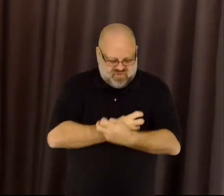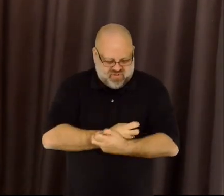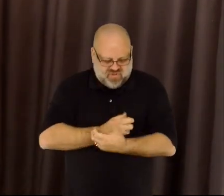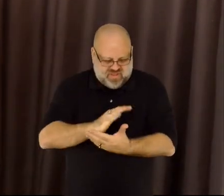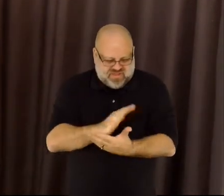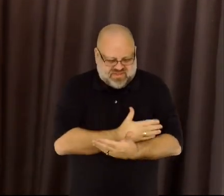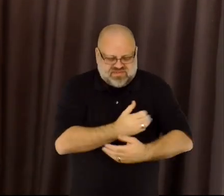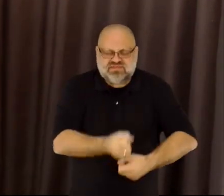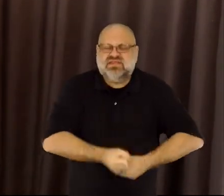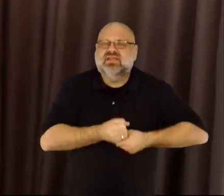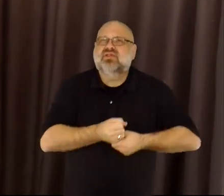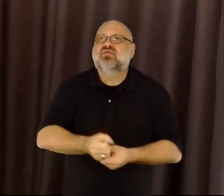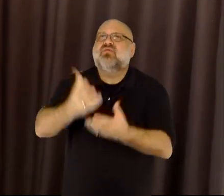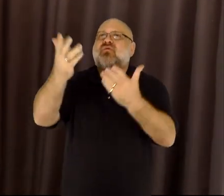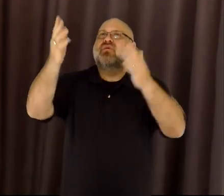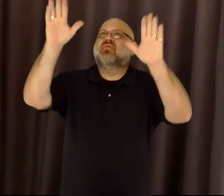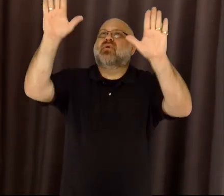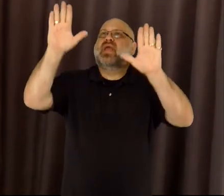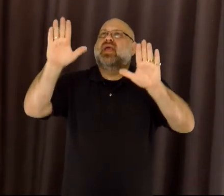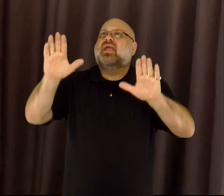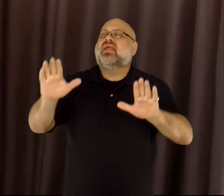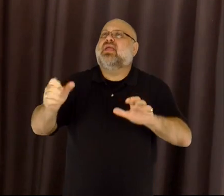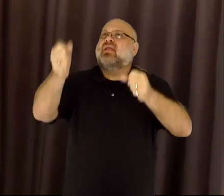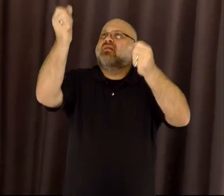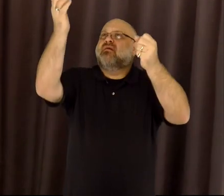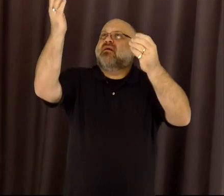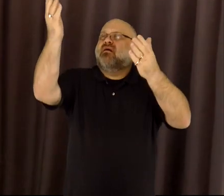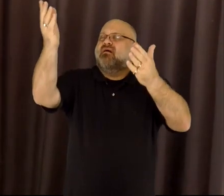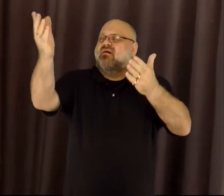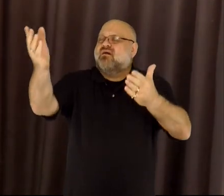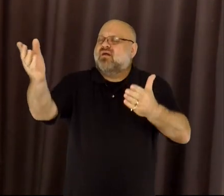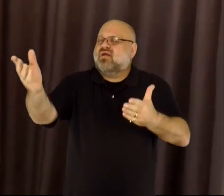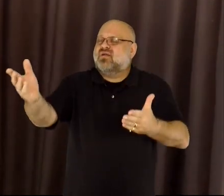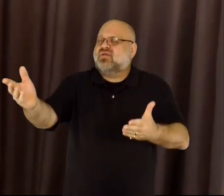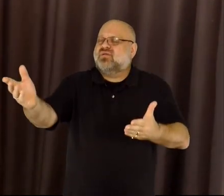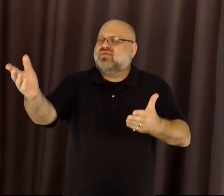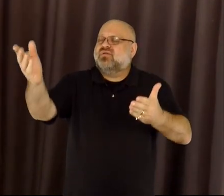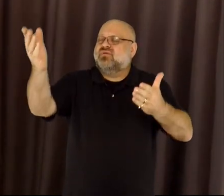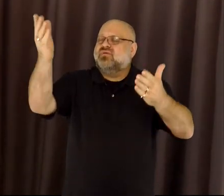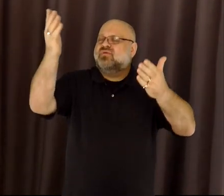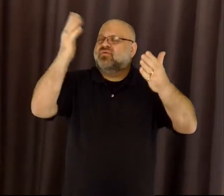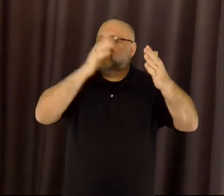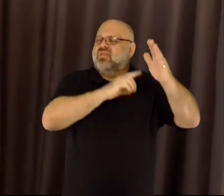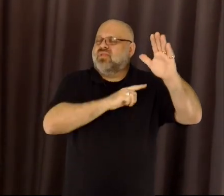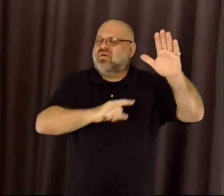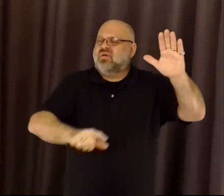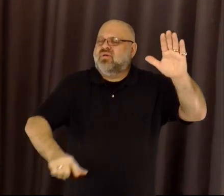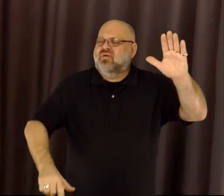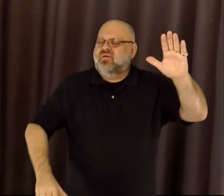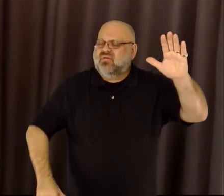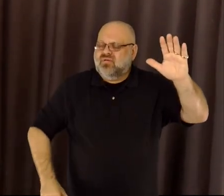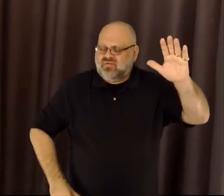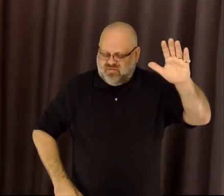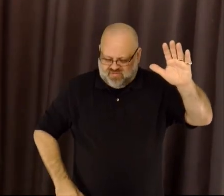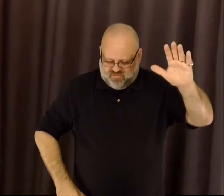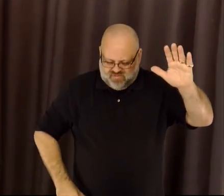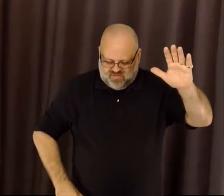will sing, great are you,